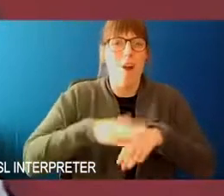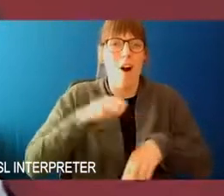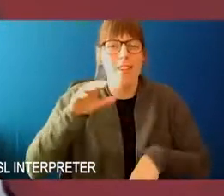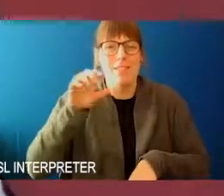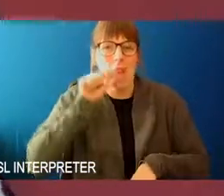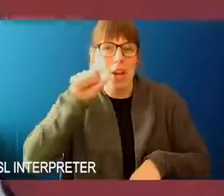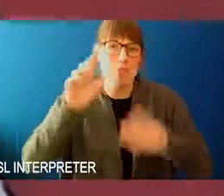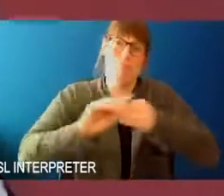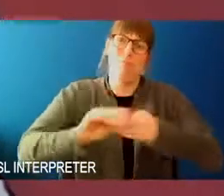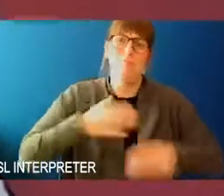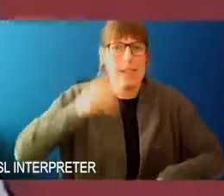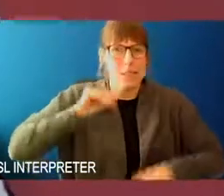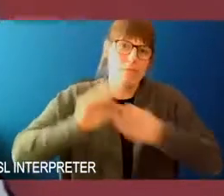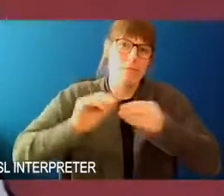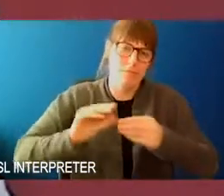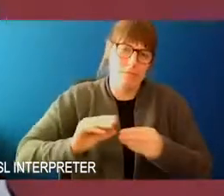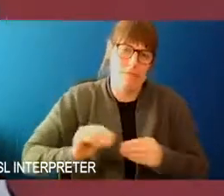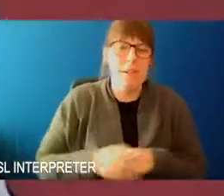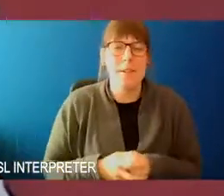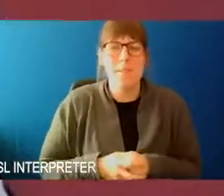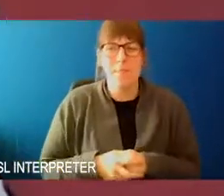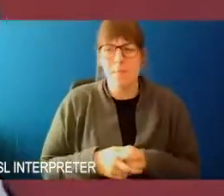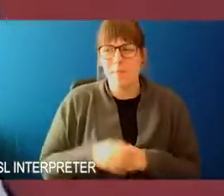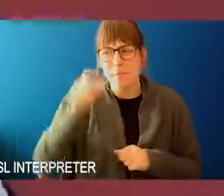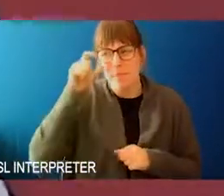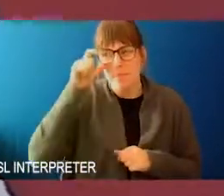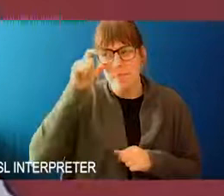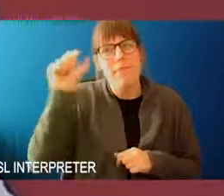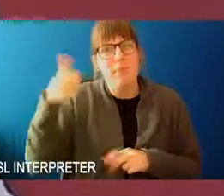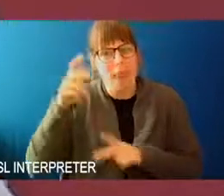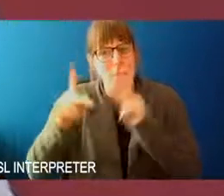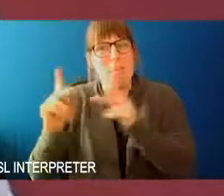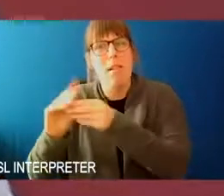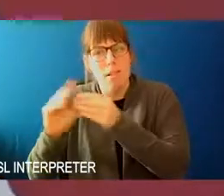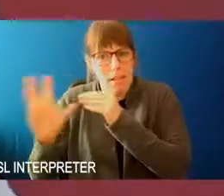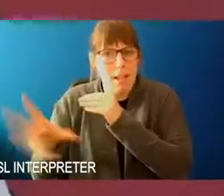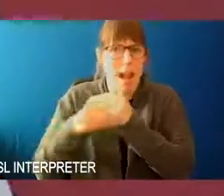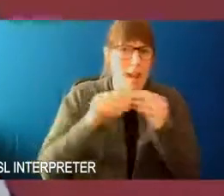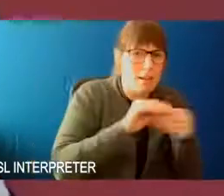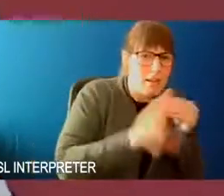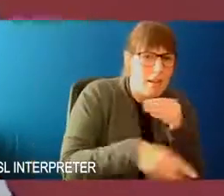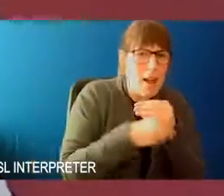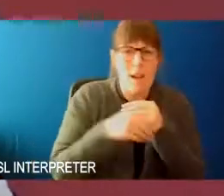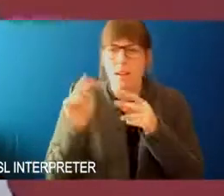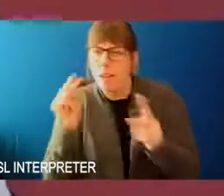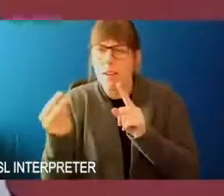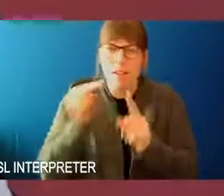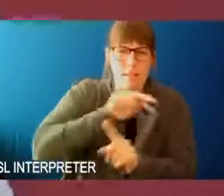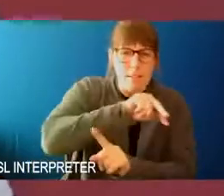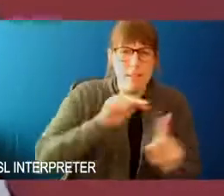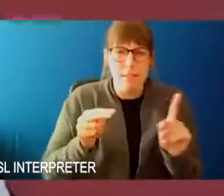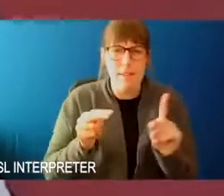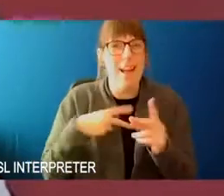In kind of an angry rant, I went on Twitter and started talking about my experience, as I often do. And other people started sharing their